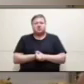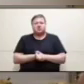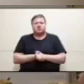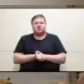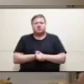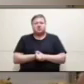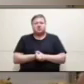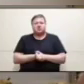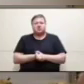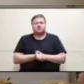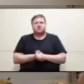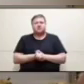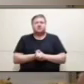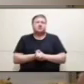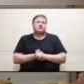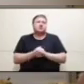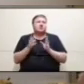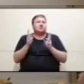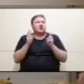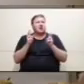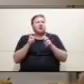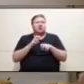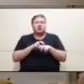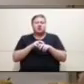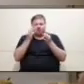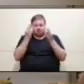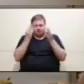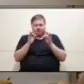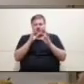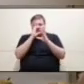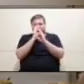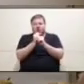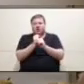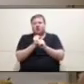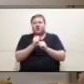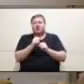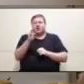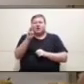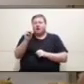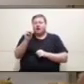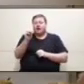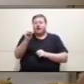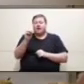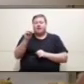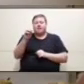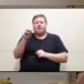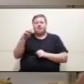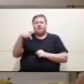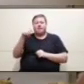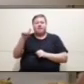The issue that needs proper attention is that of your MPECs.